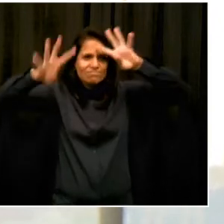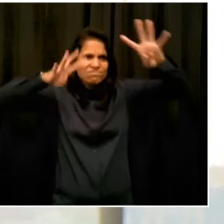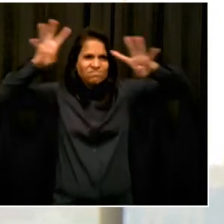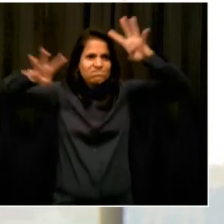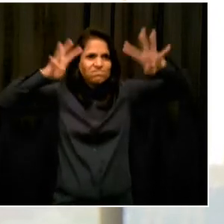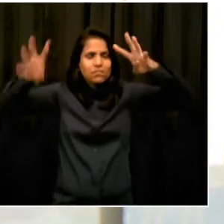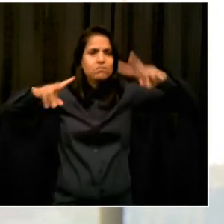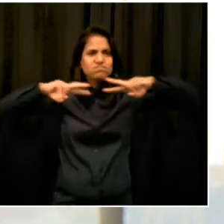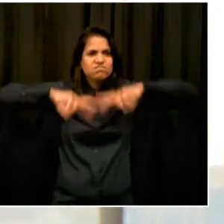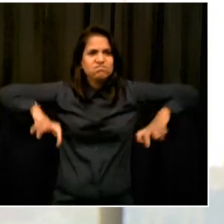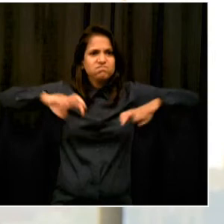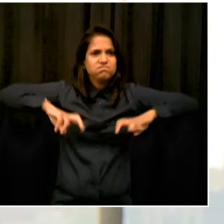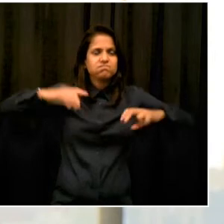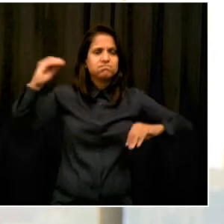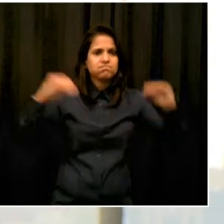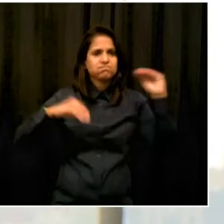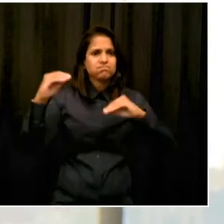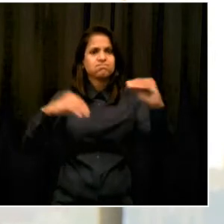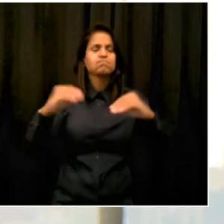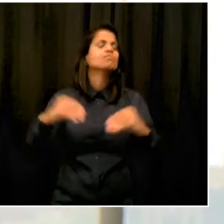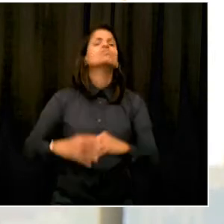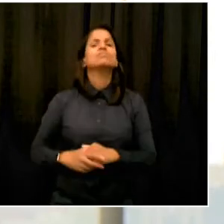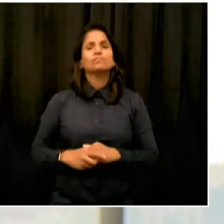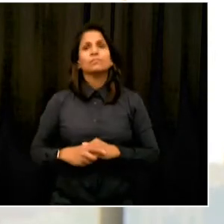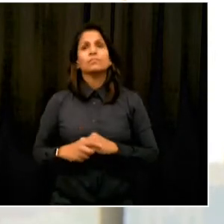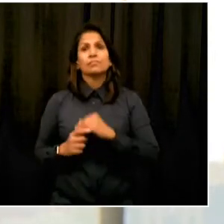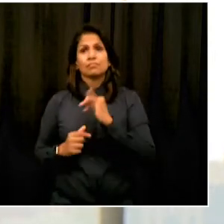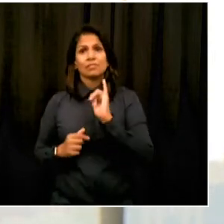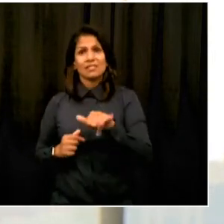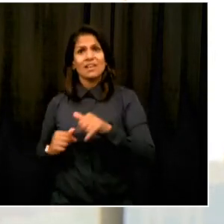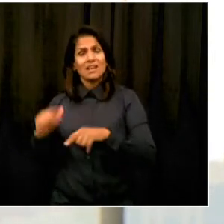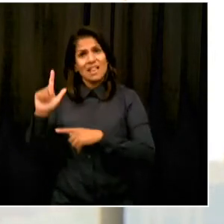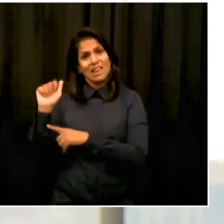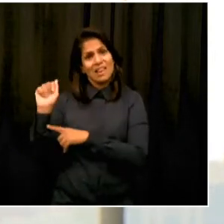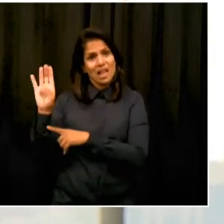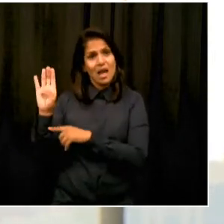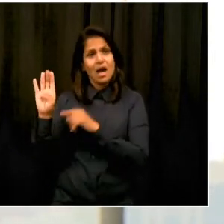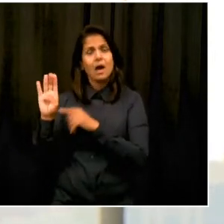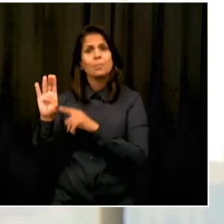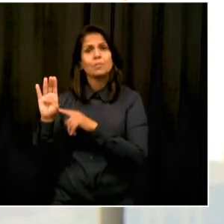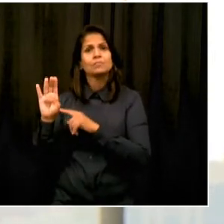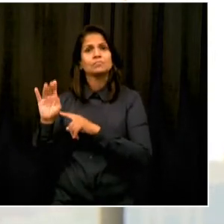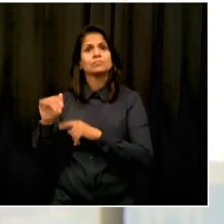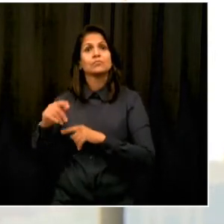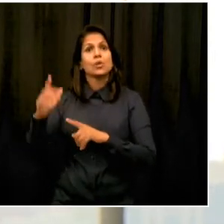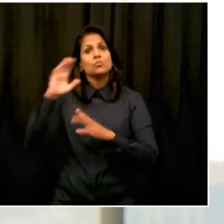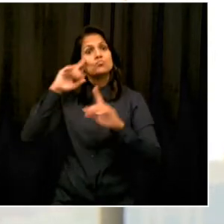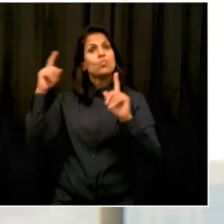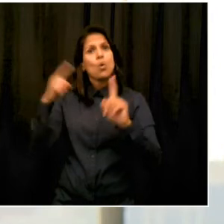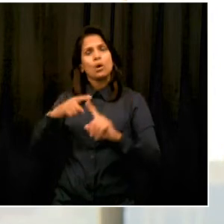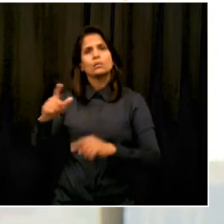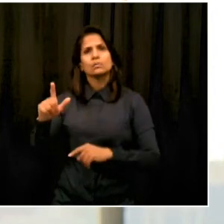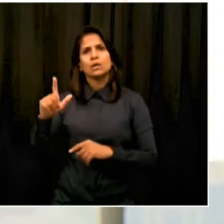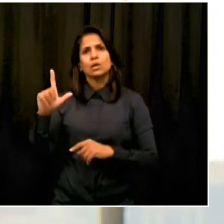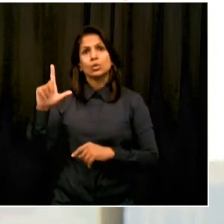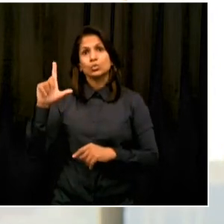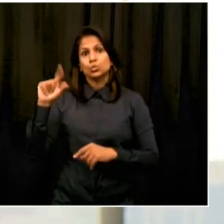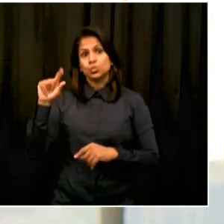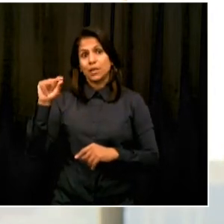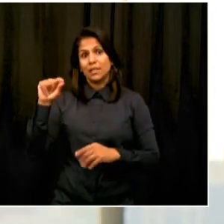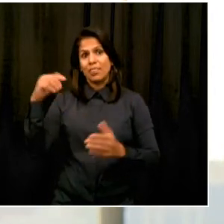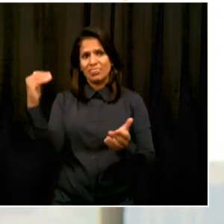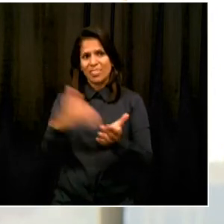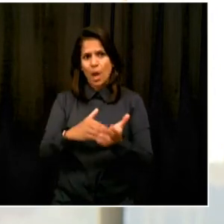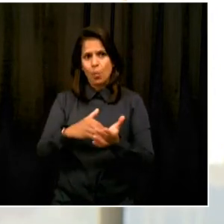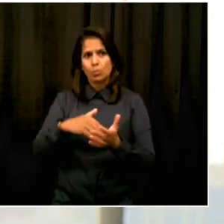And this lab, with the ability soon to process 20,000 tests a day, will be a key part of that solution.